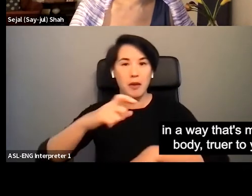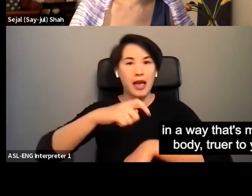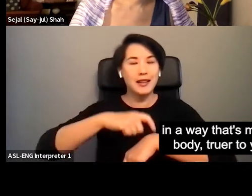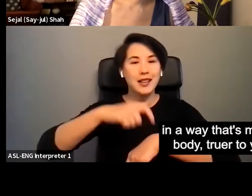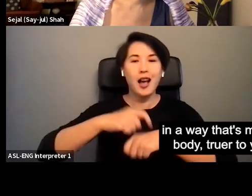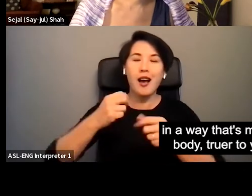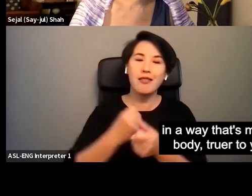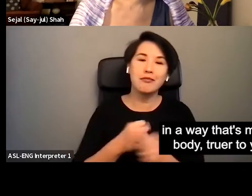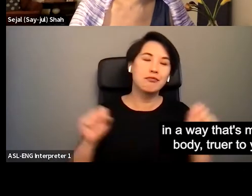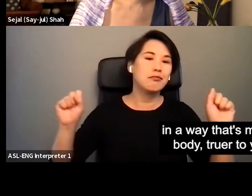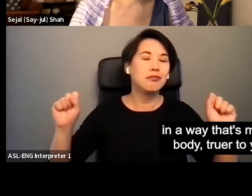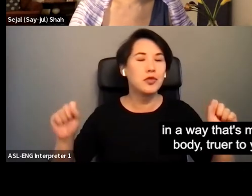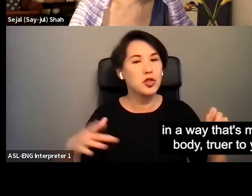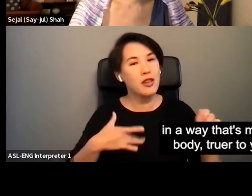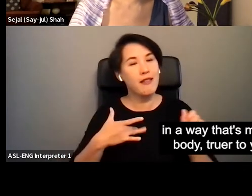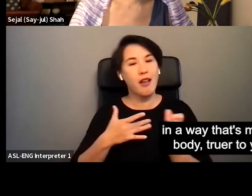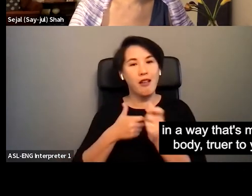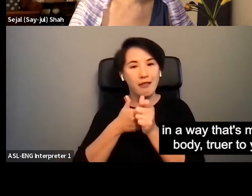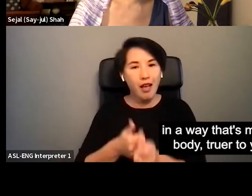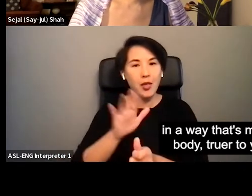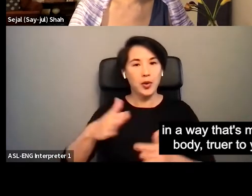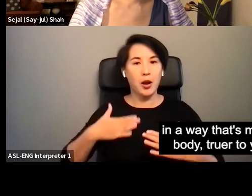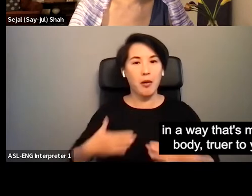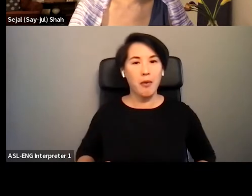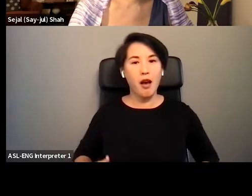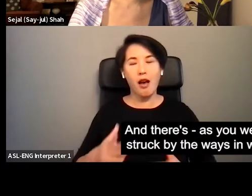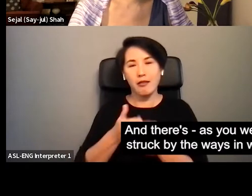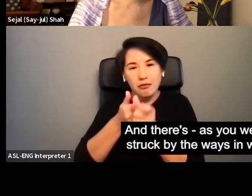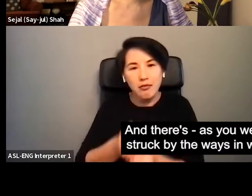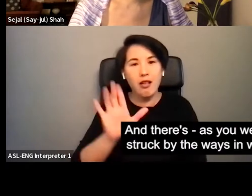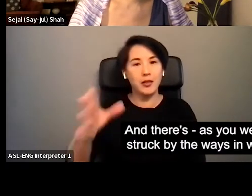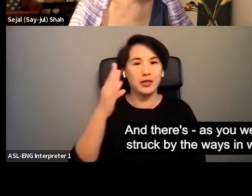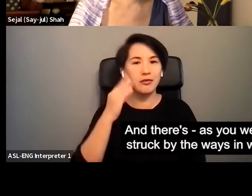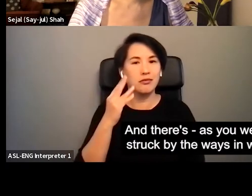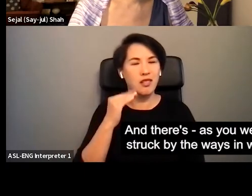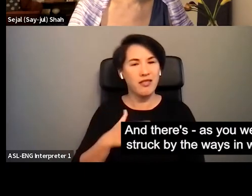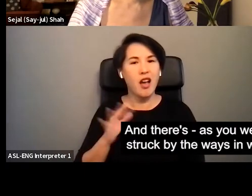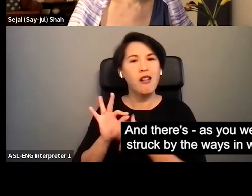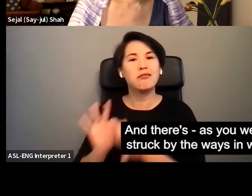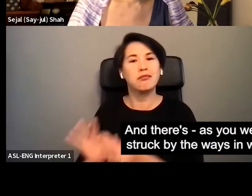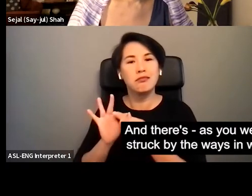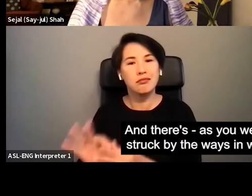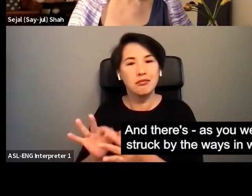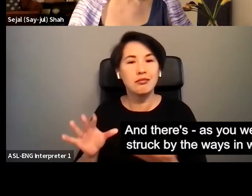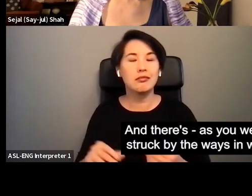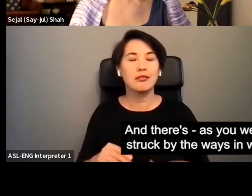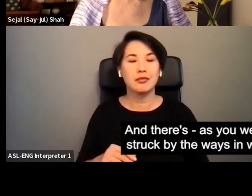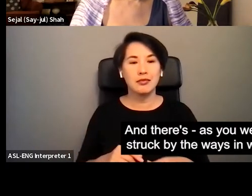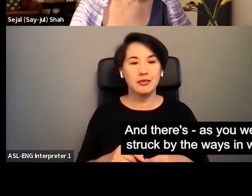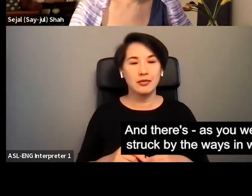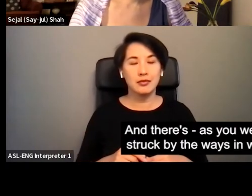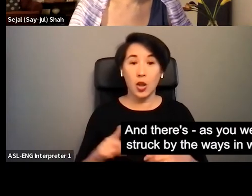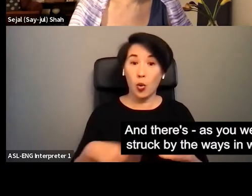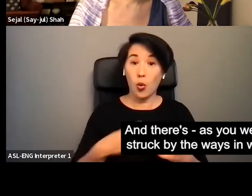way that's maybe truer to your body, truer to your experience. And there's, as you were speaking, I was